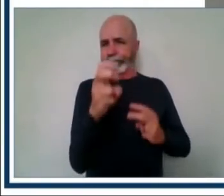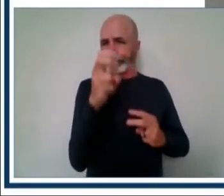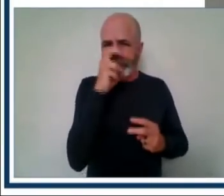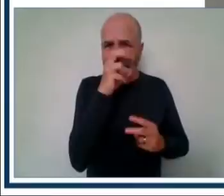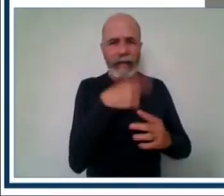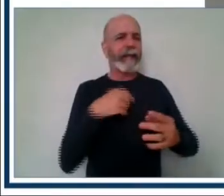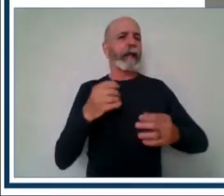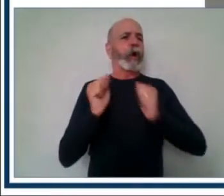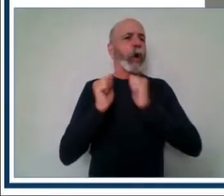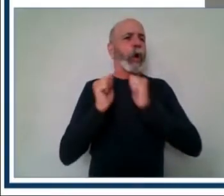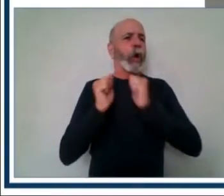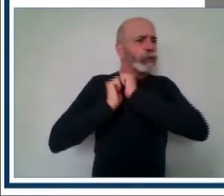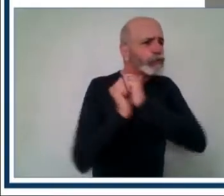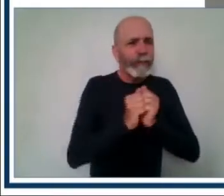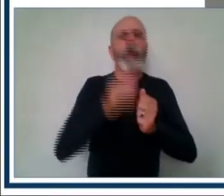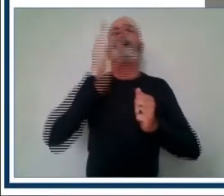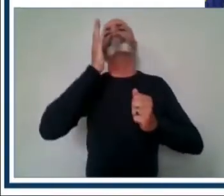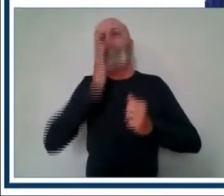again.